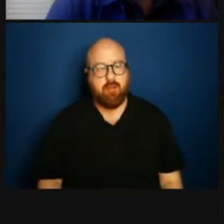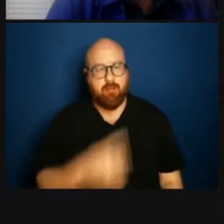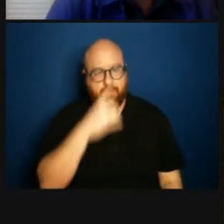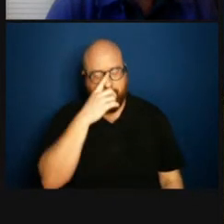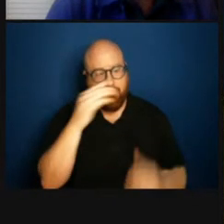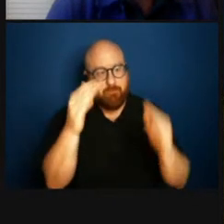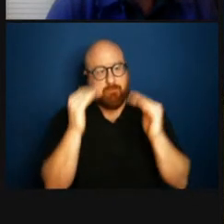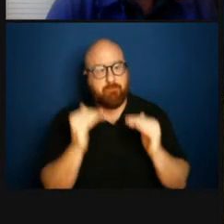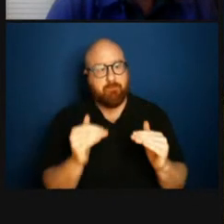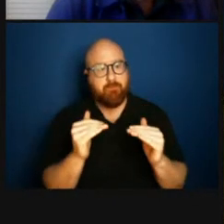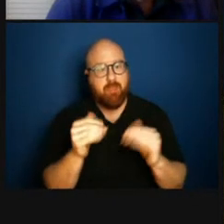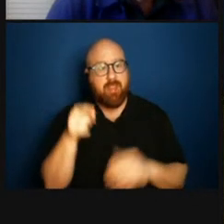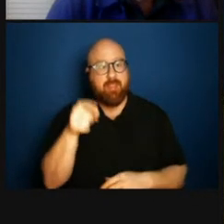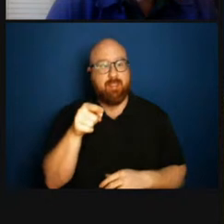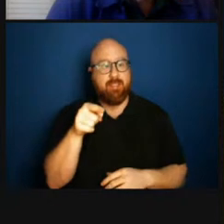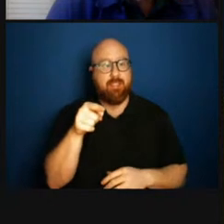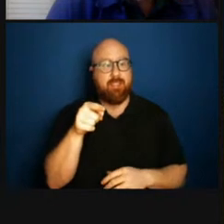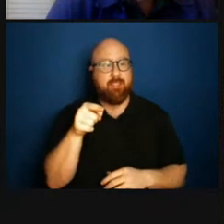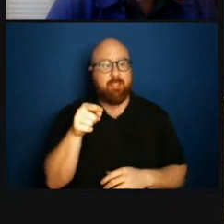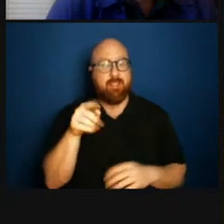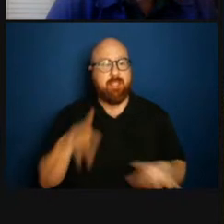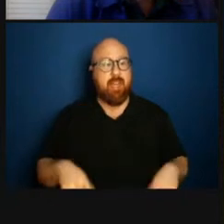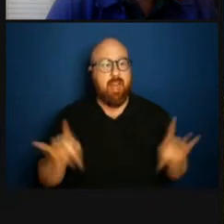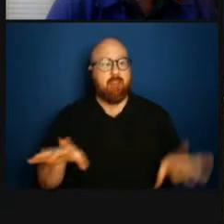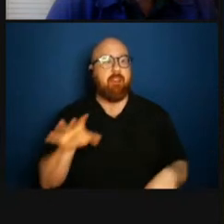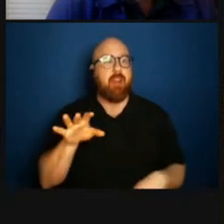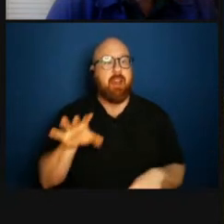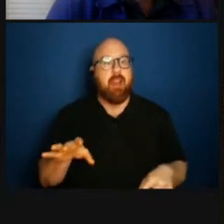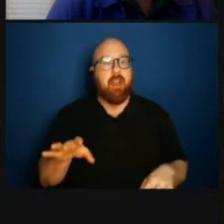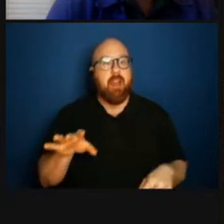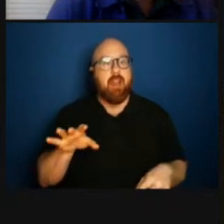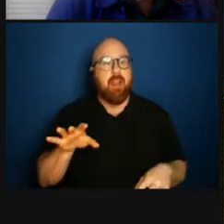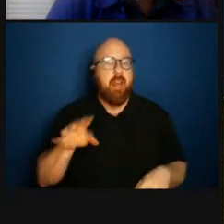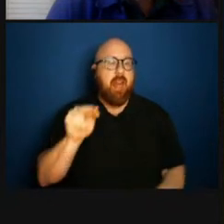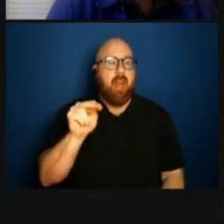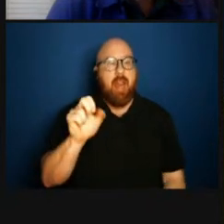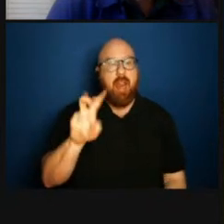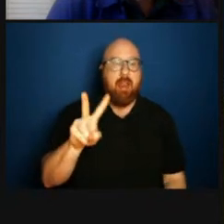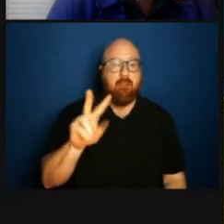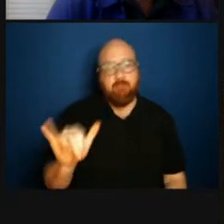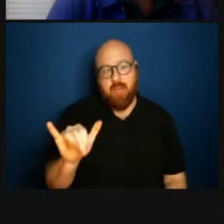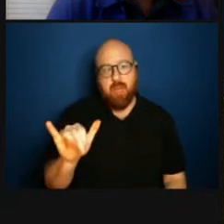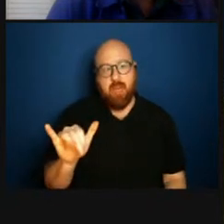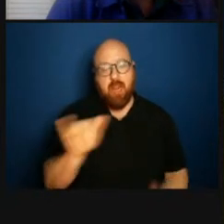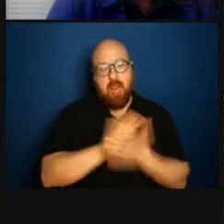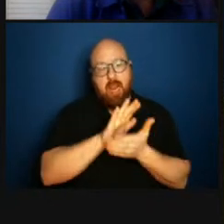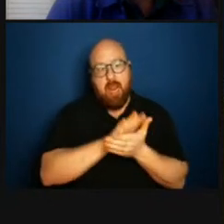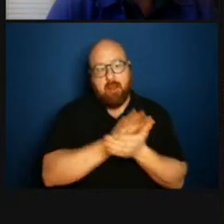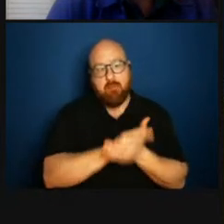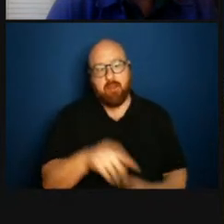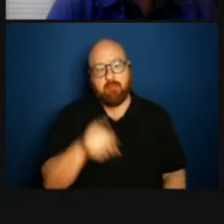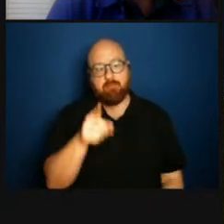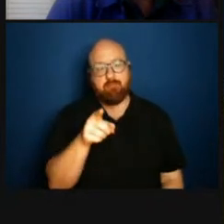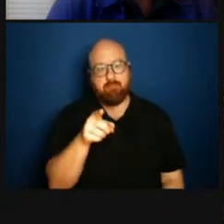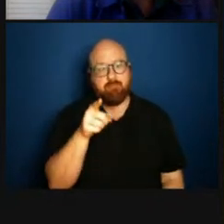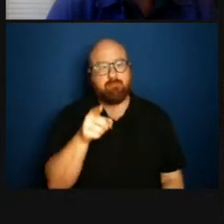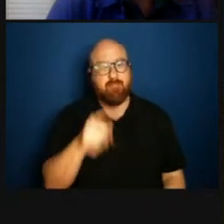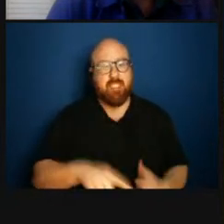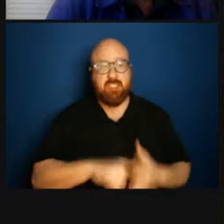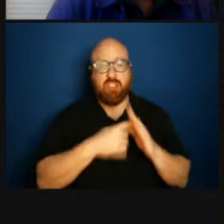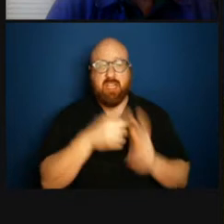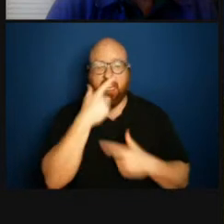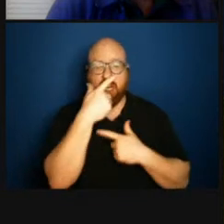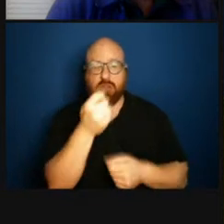Here we have the Naval Academy, the famous Naval Academy. And it started with a very interesting story in